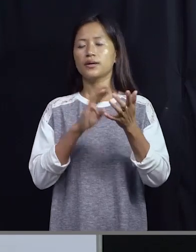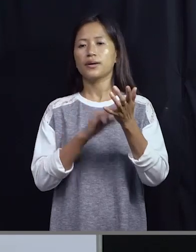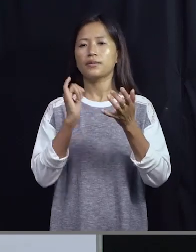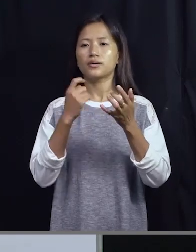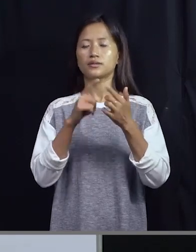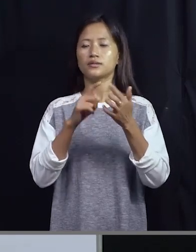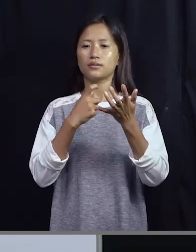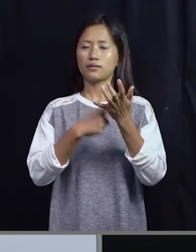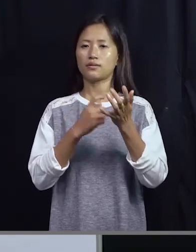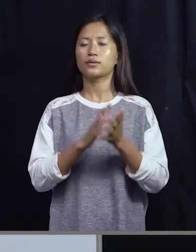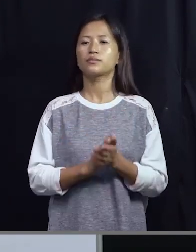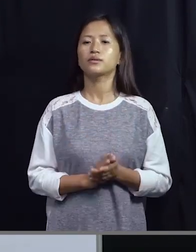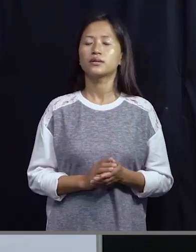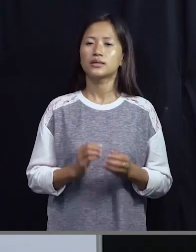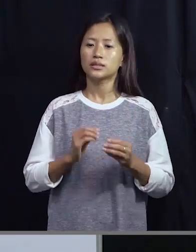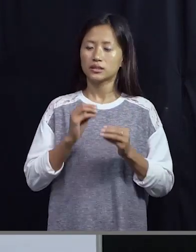of